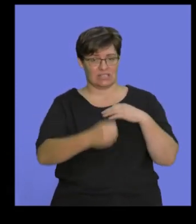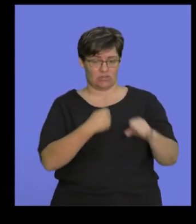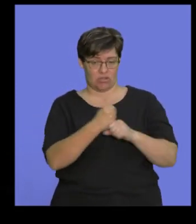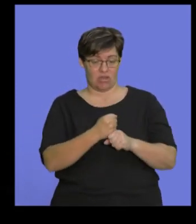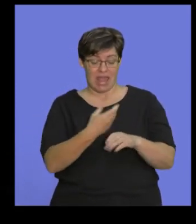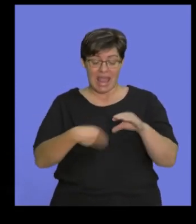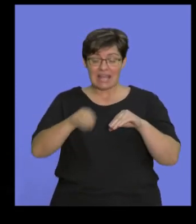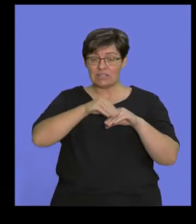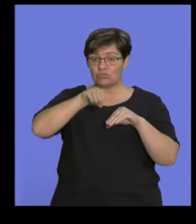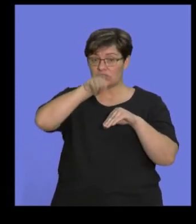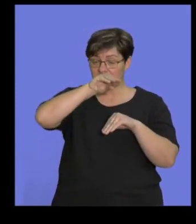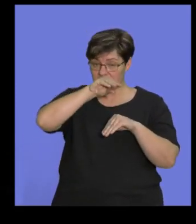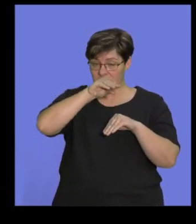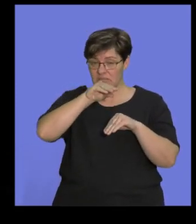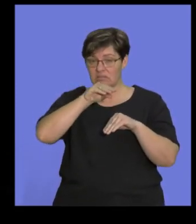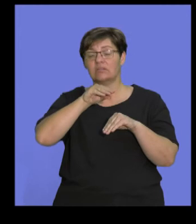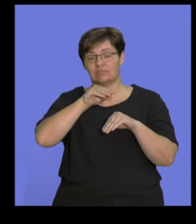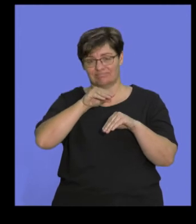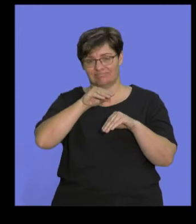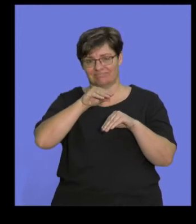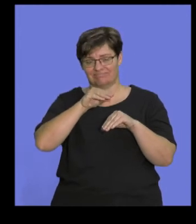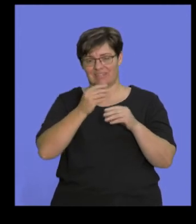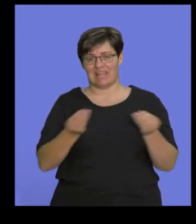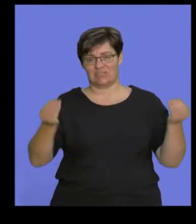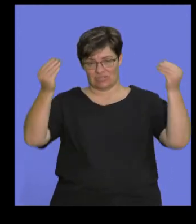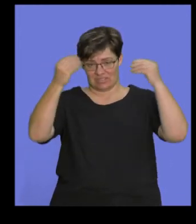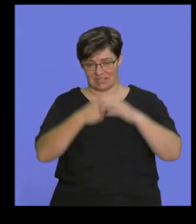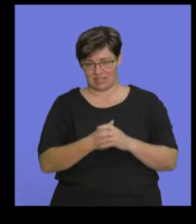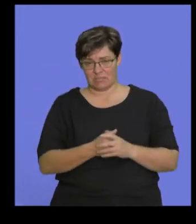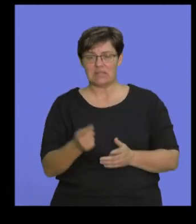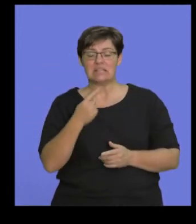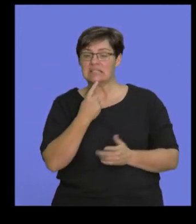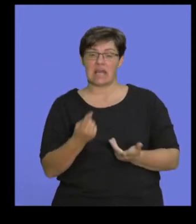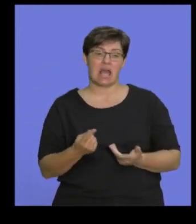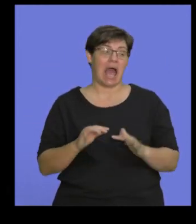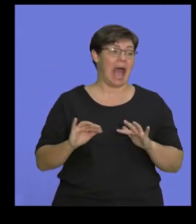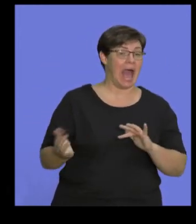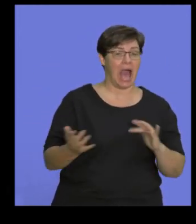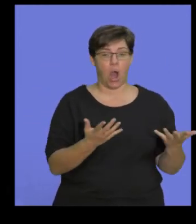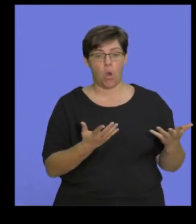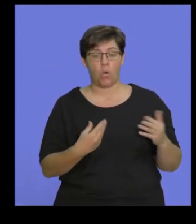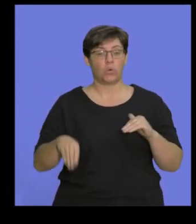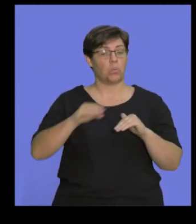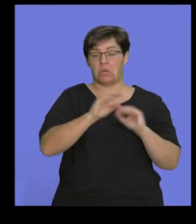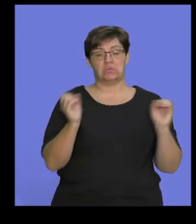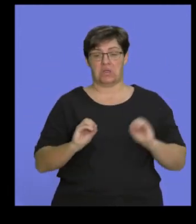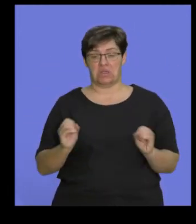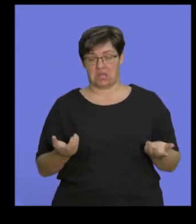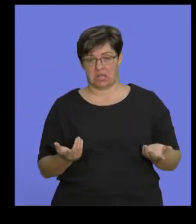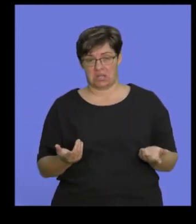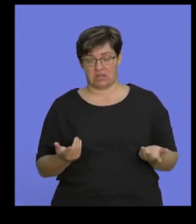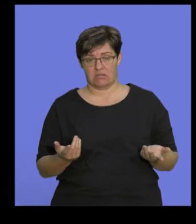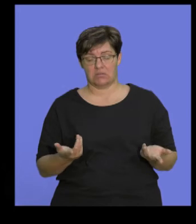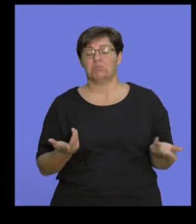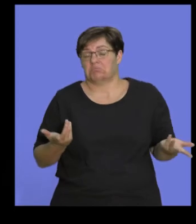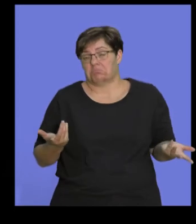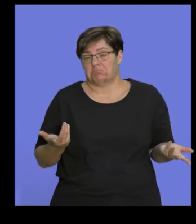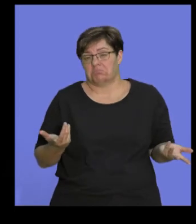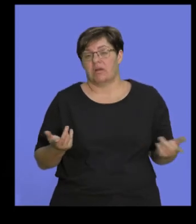so the interest is compounded, but they are not specifying how compounded it is. So we're just going to take it as it's